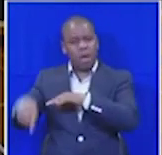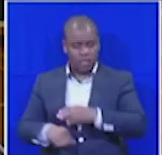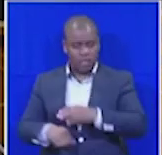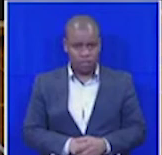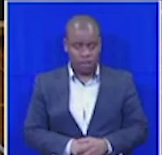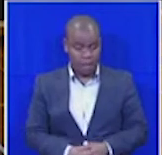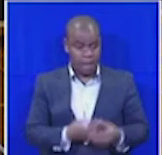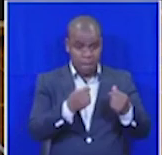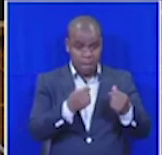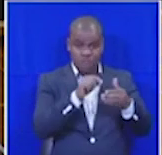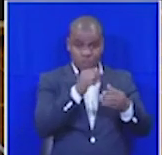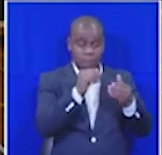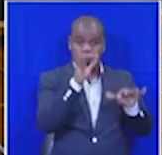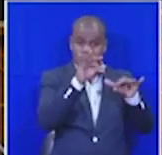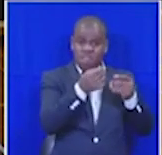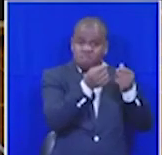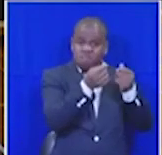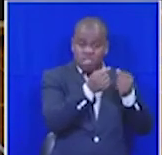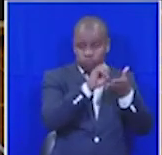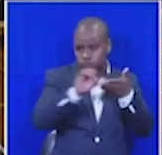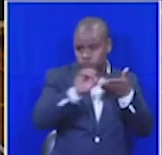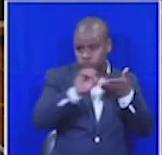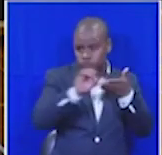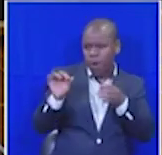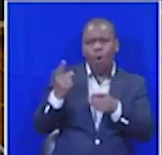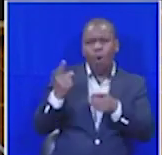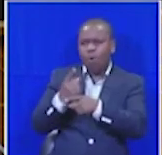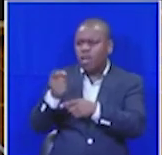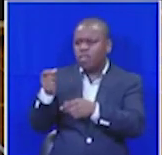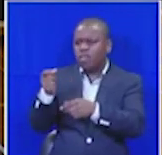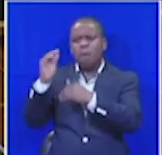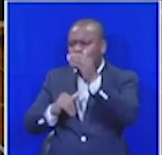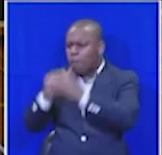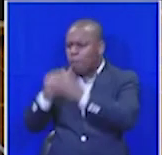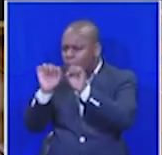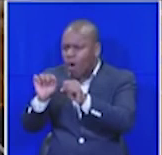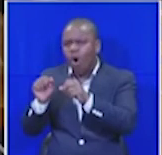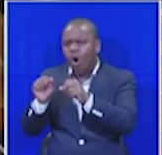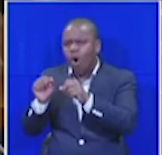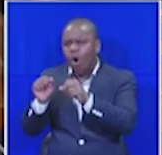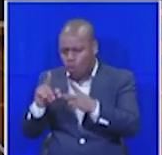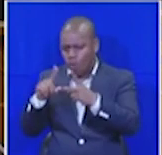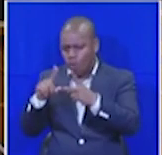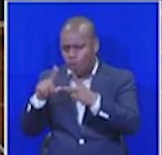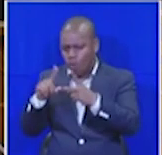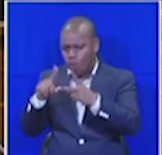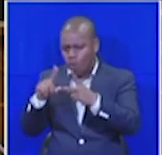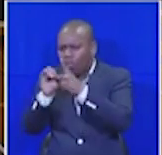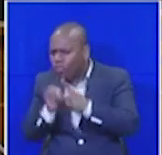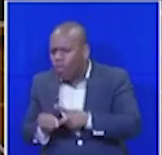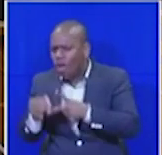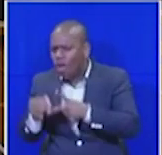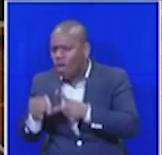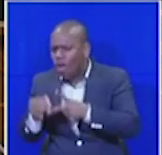cent of public money is spent on his household, his spousal unit, his security, his travel, his home improvements, his